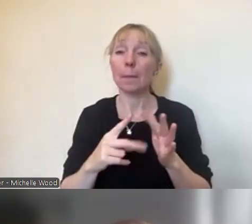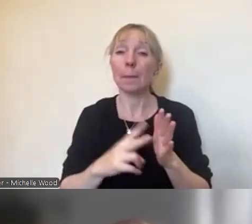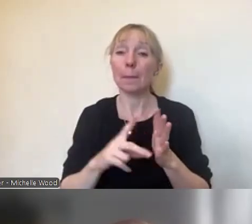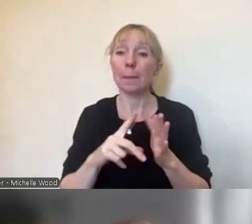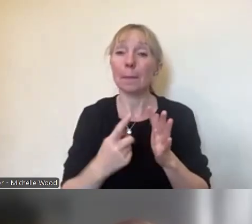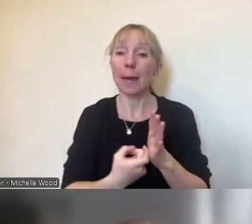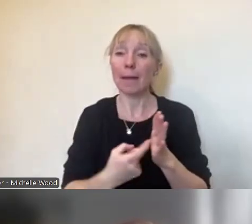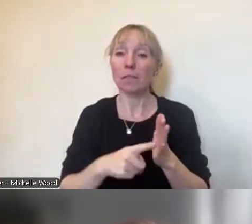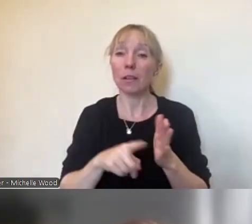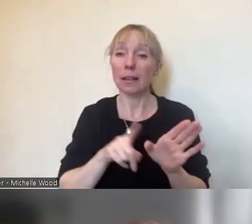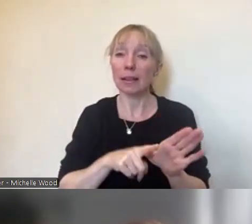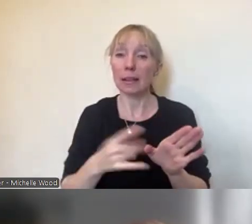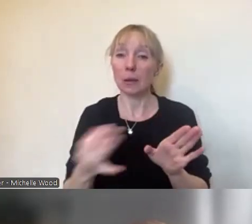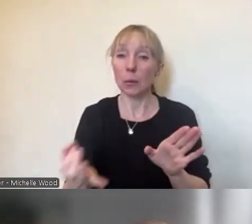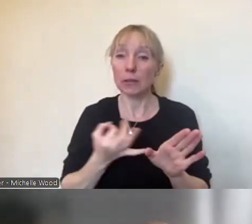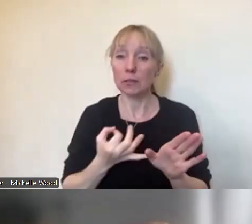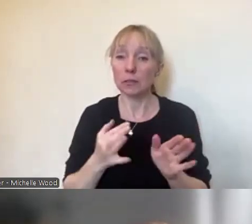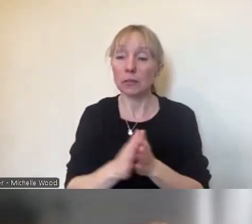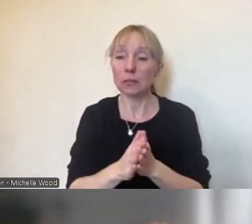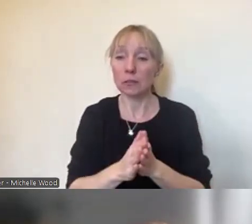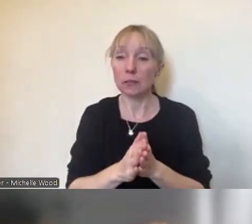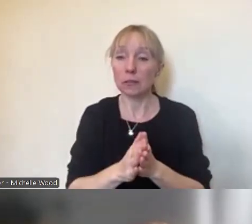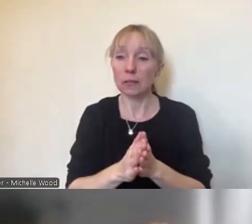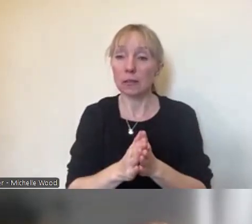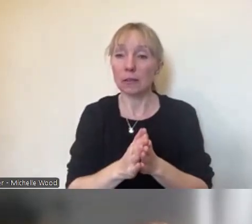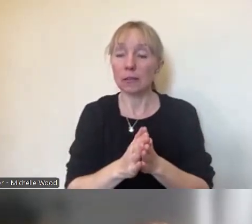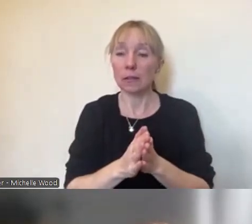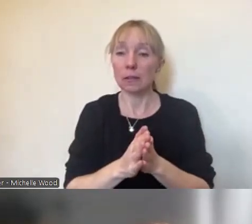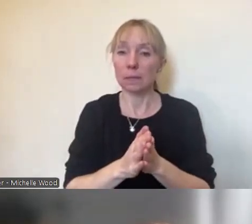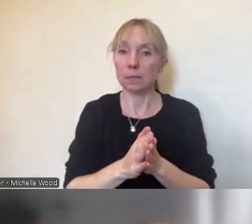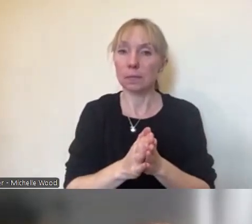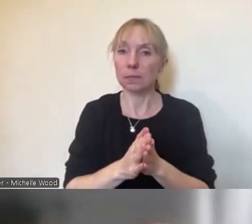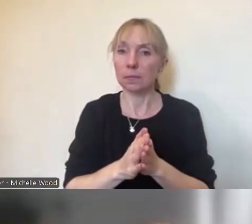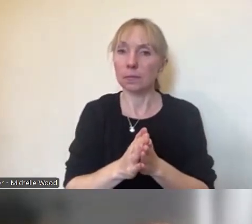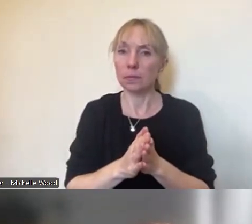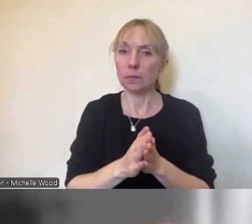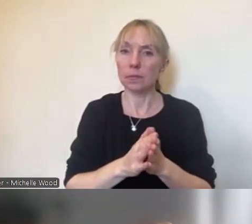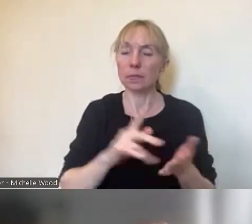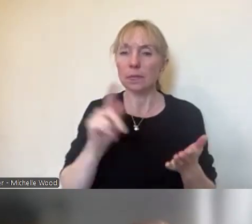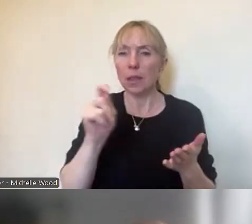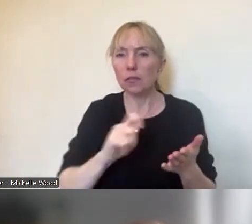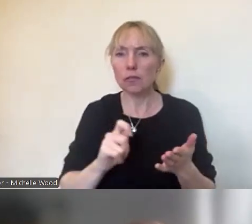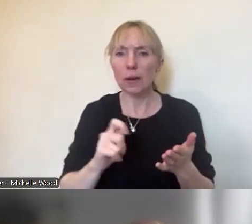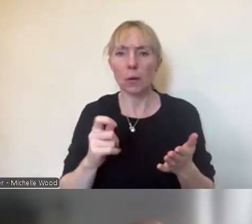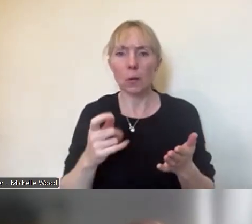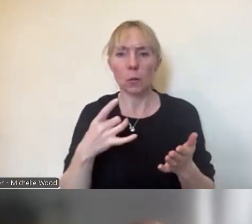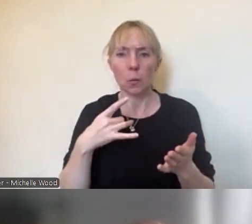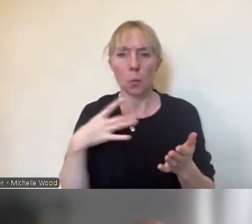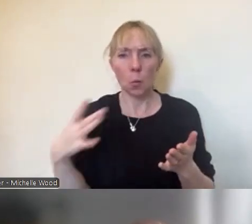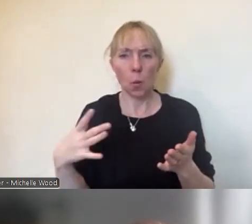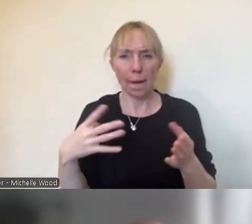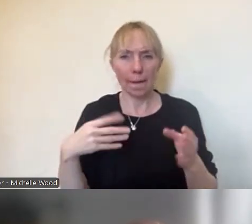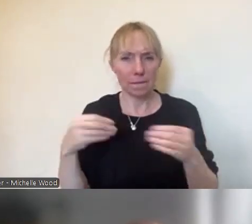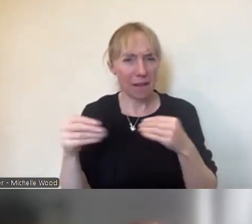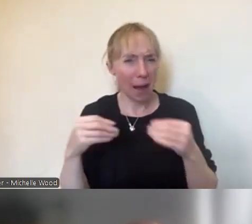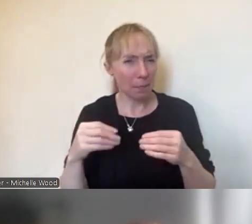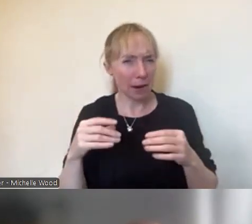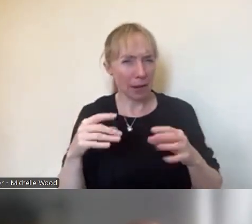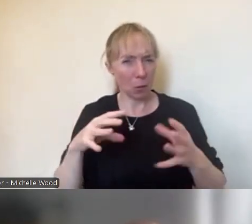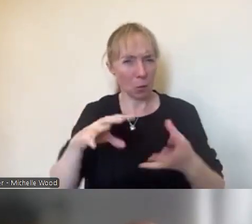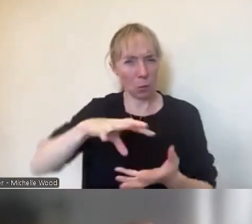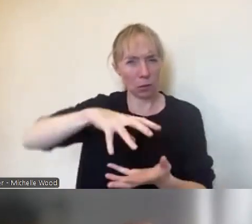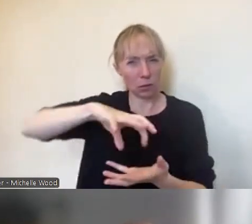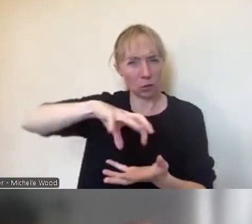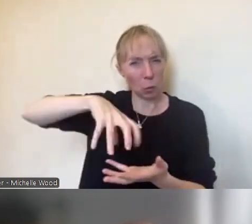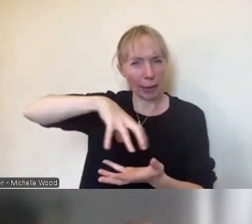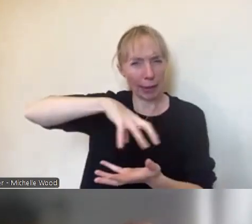about asking if there's a drawing on white fabric, or is it a doily? I'm not sure which piece that